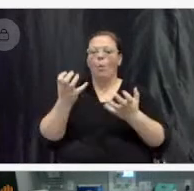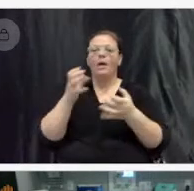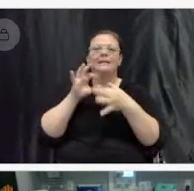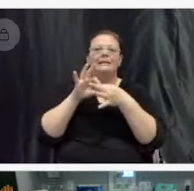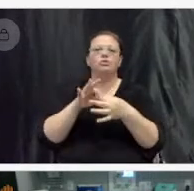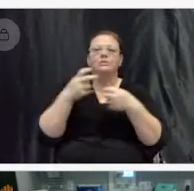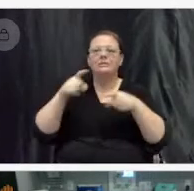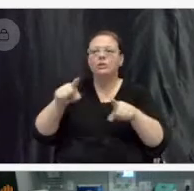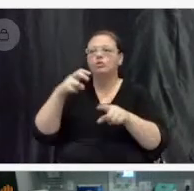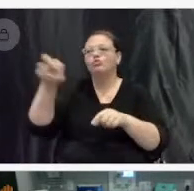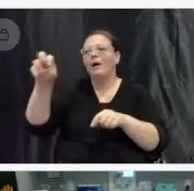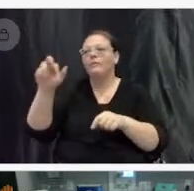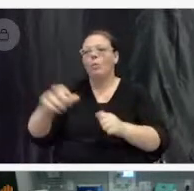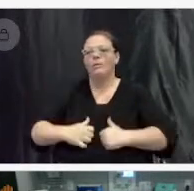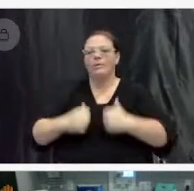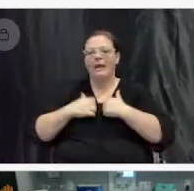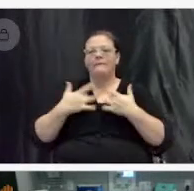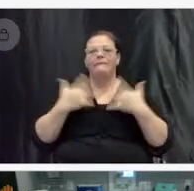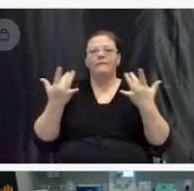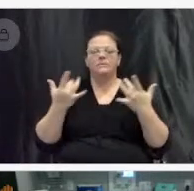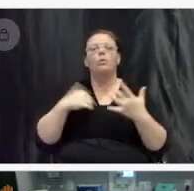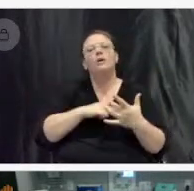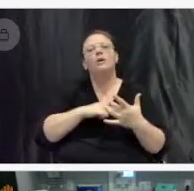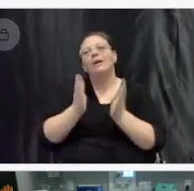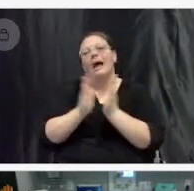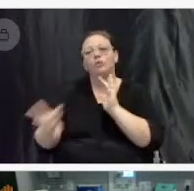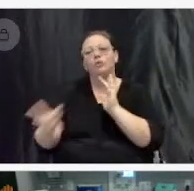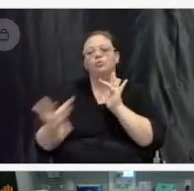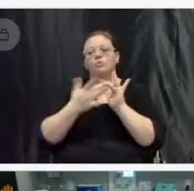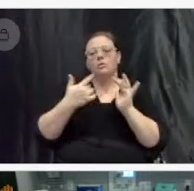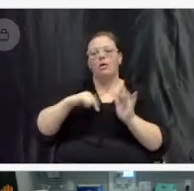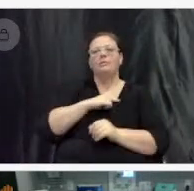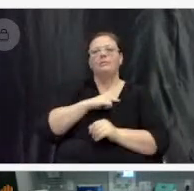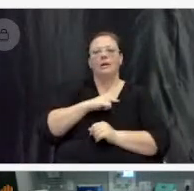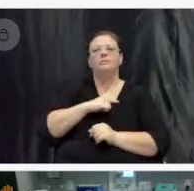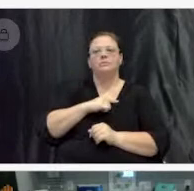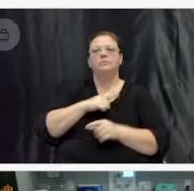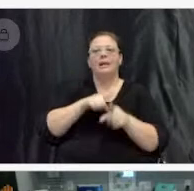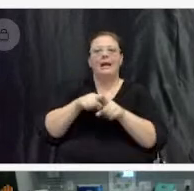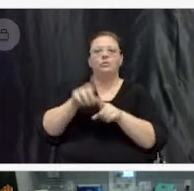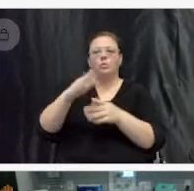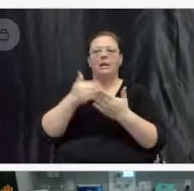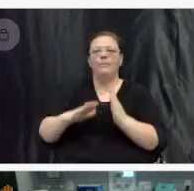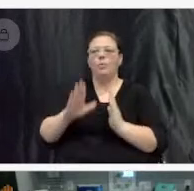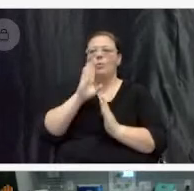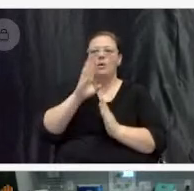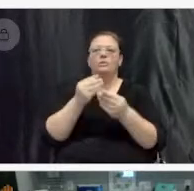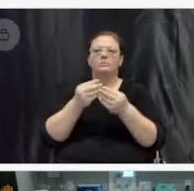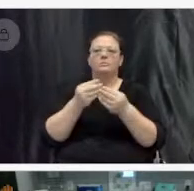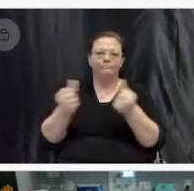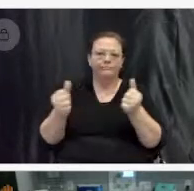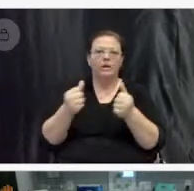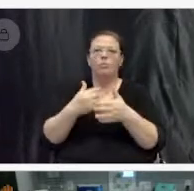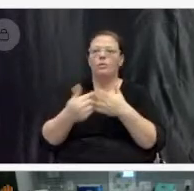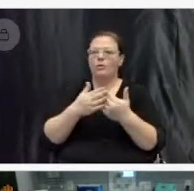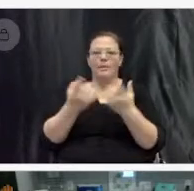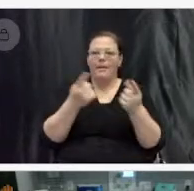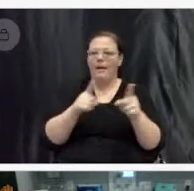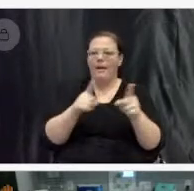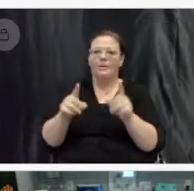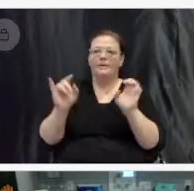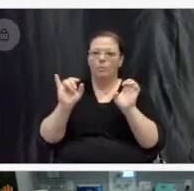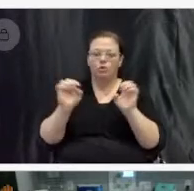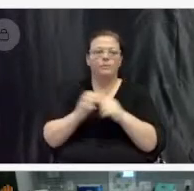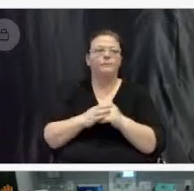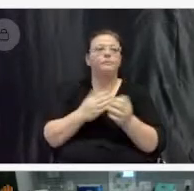or life events. We are simply asking you to give us a call as your neighbor, and we will take care of anything that may come up with urgency.